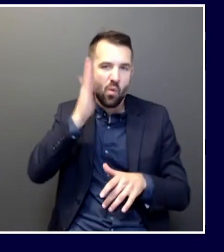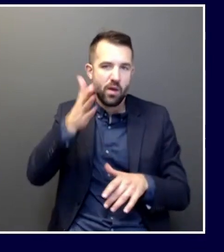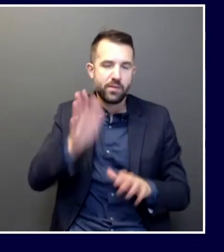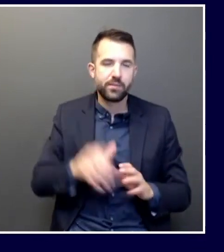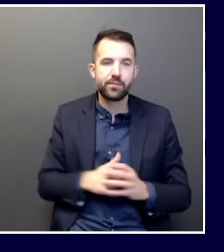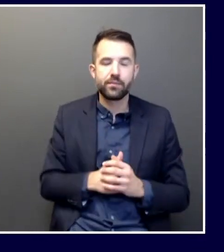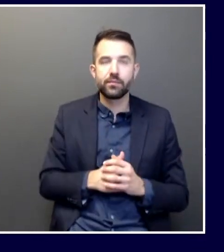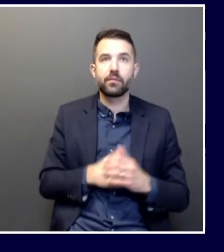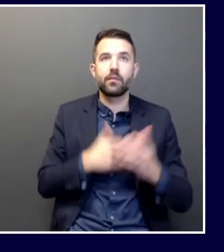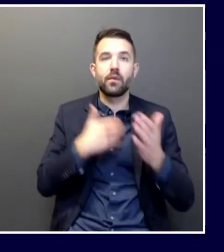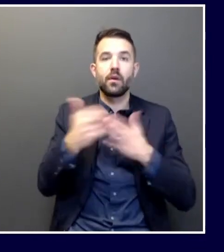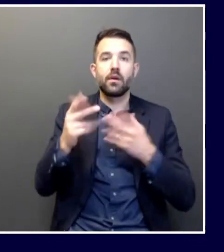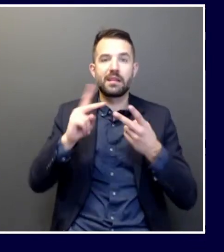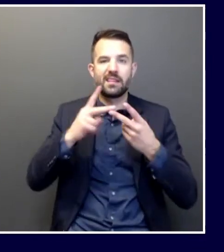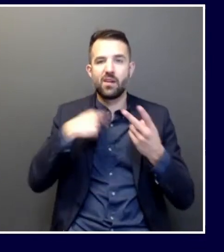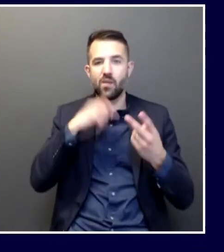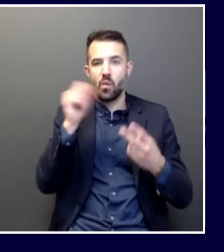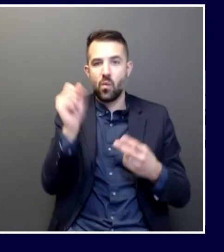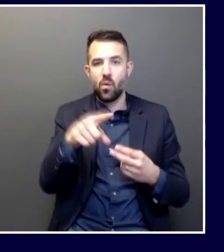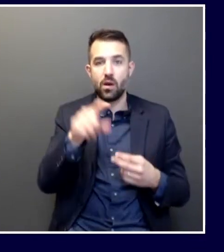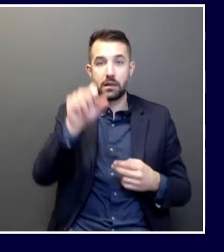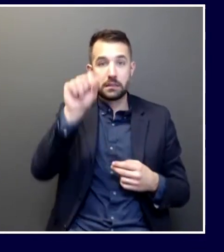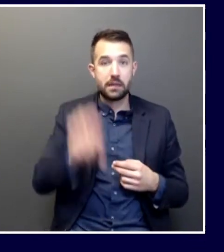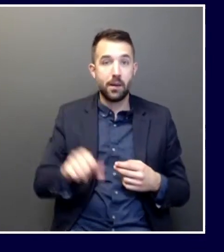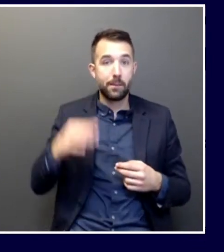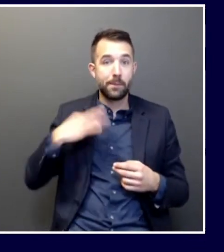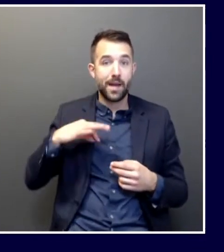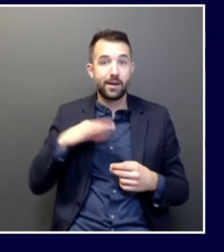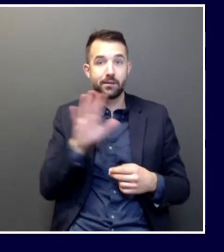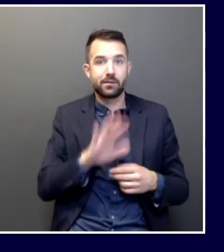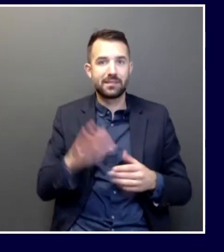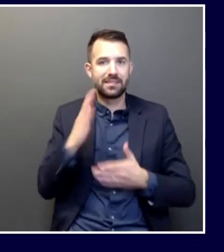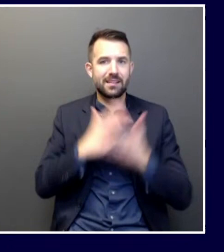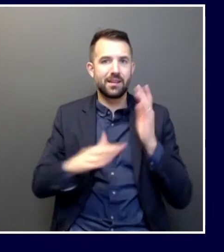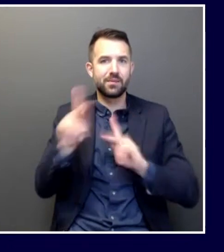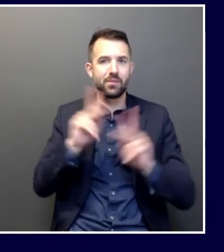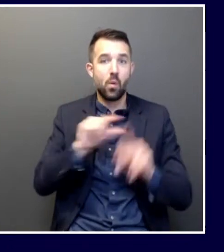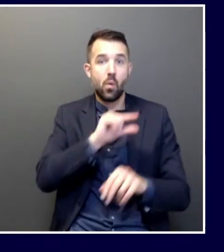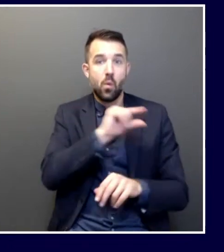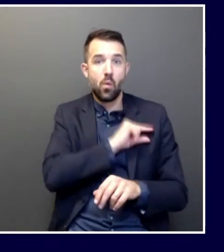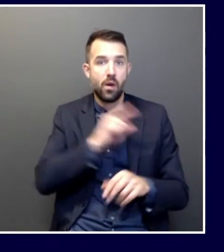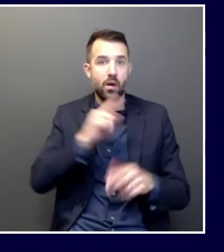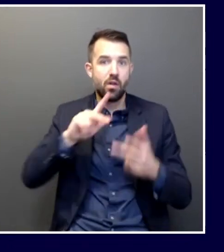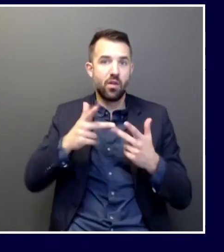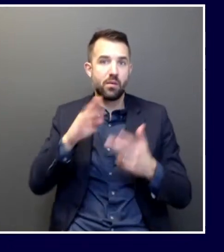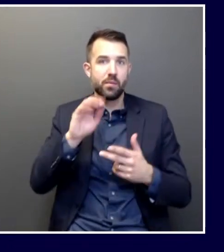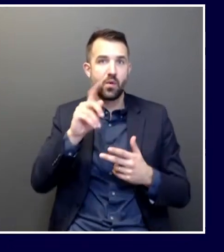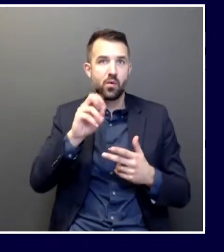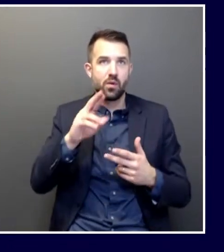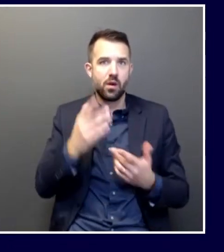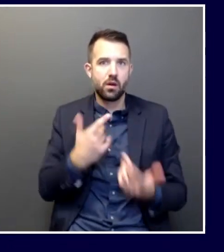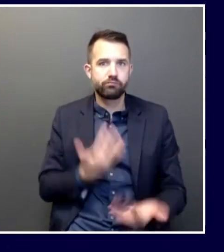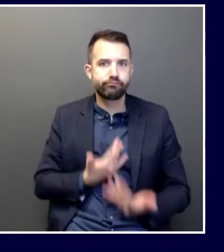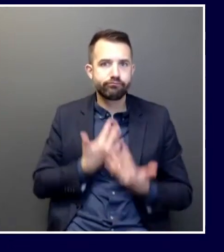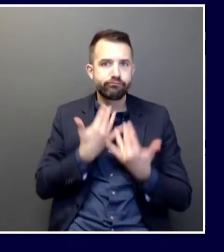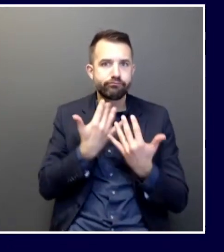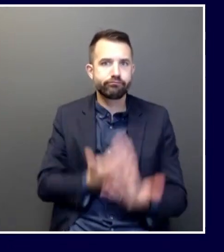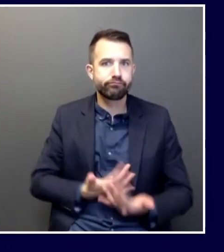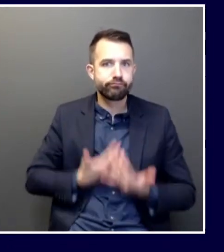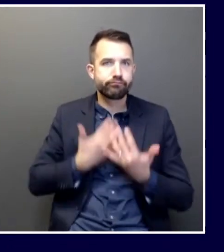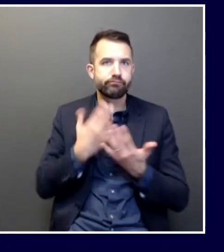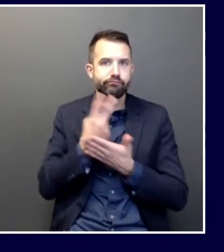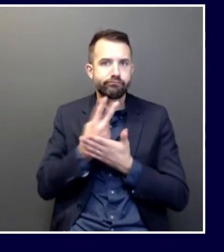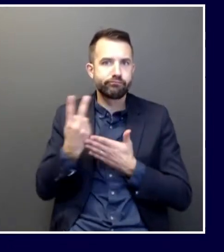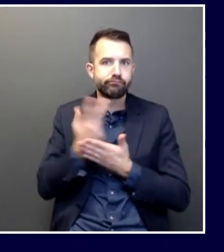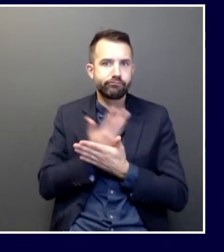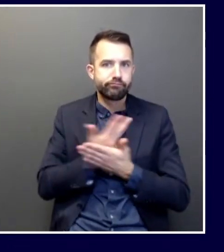Maine who are eligible for boosters that they've had to wait a few weeks to get an appointment for a vaccine from one of the major healthcare systems. I'm